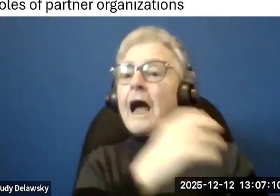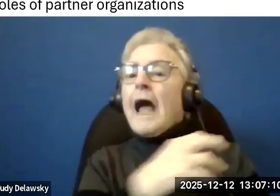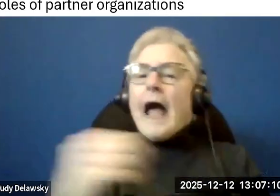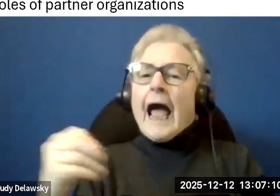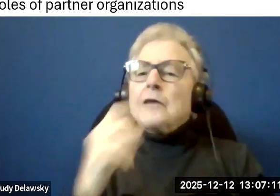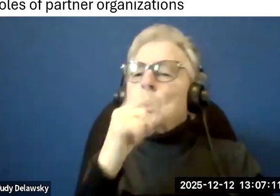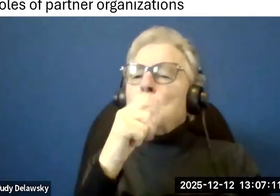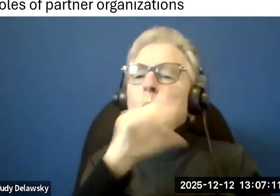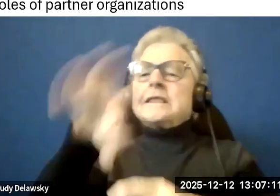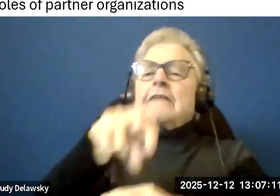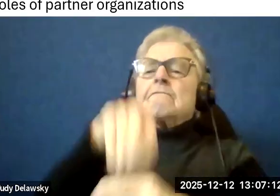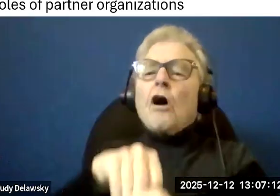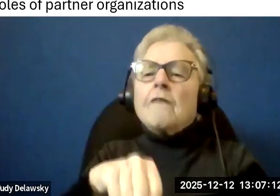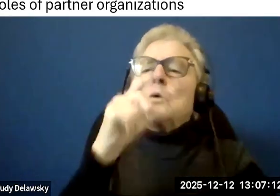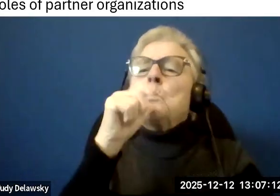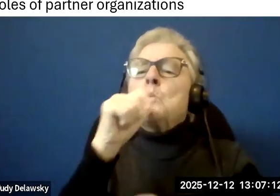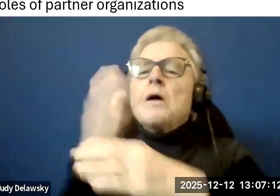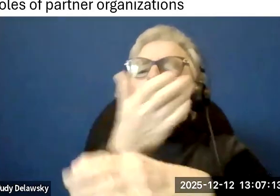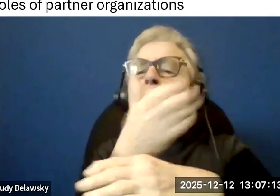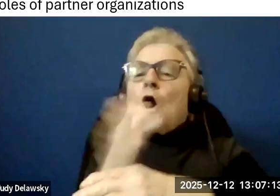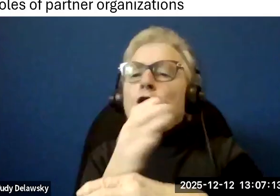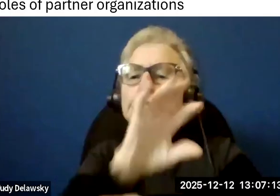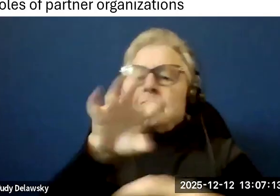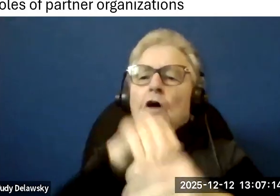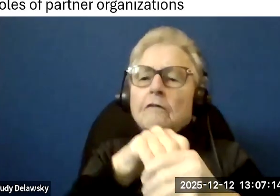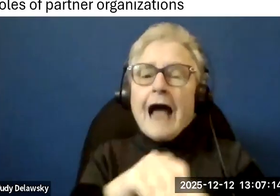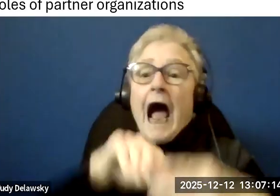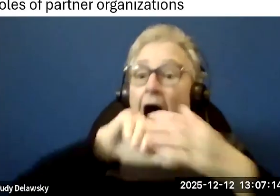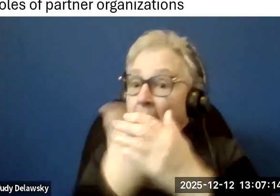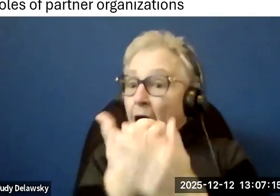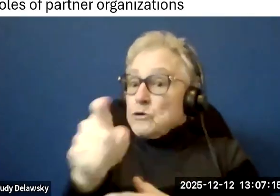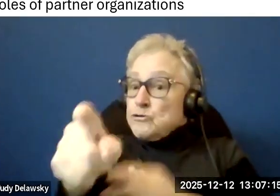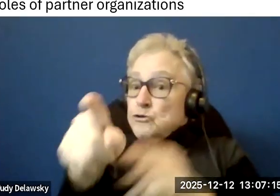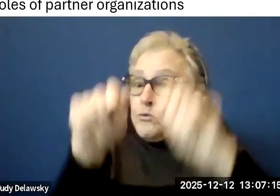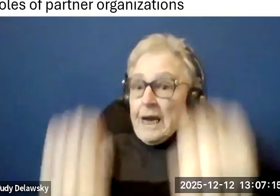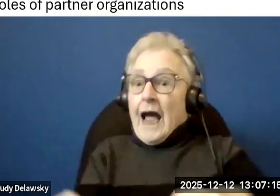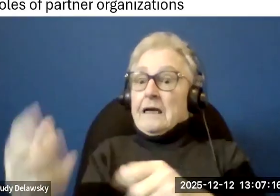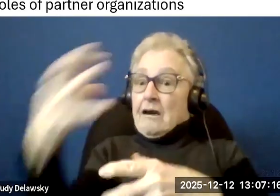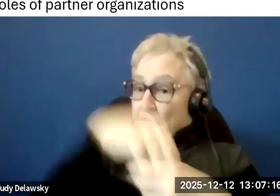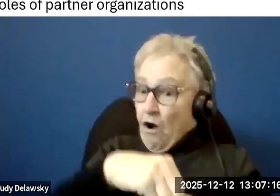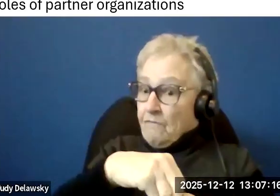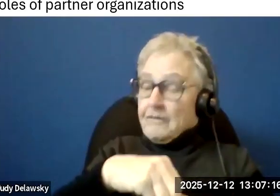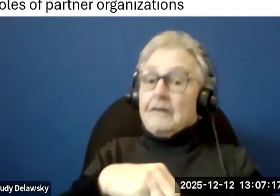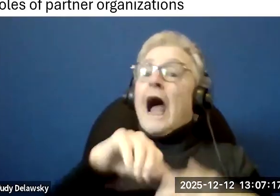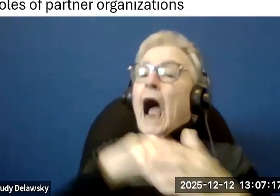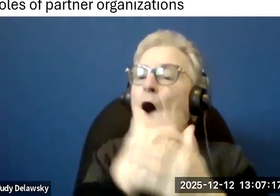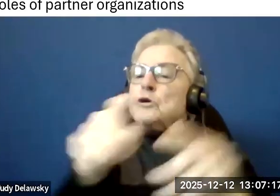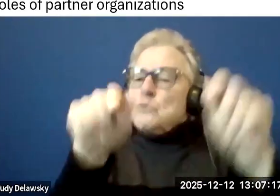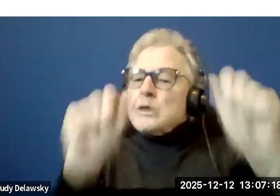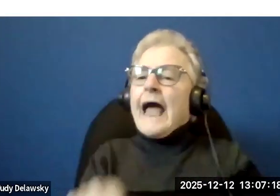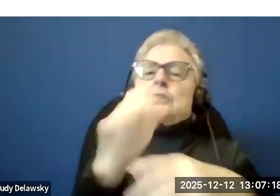that are involved and share opportunities about how you can get involved and how to share information about the project.